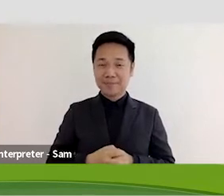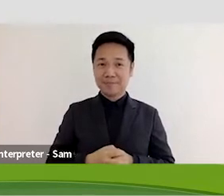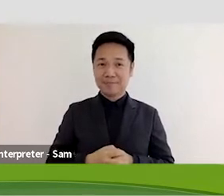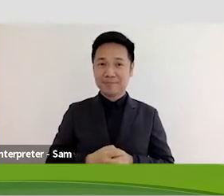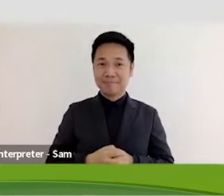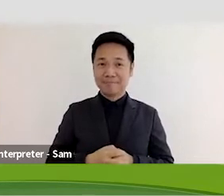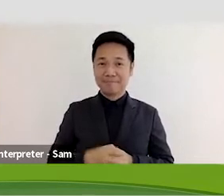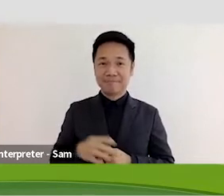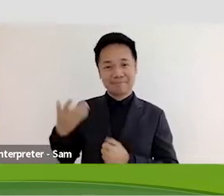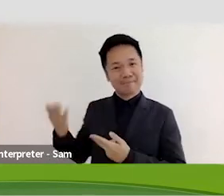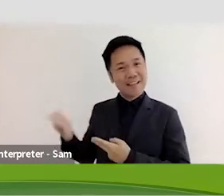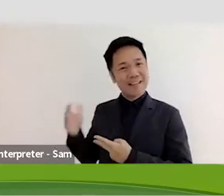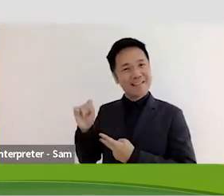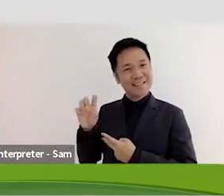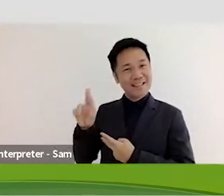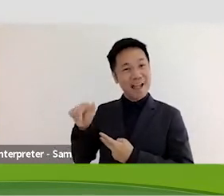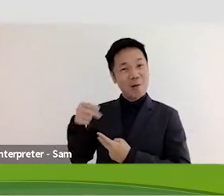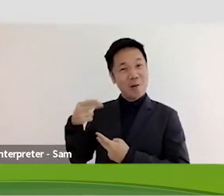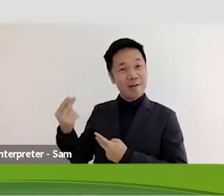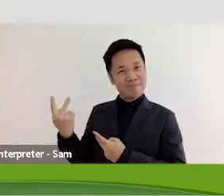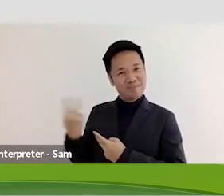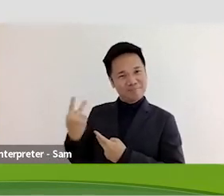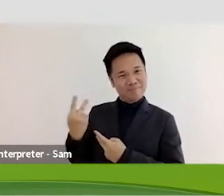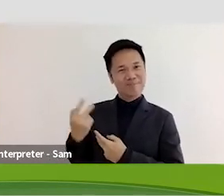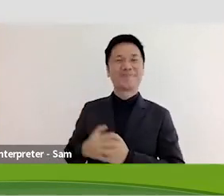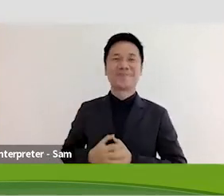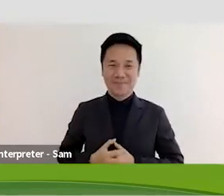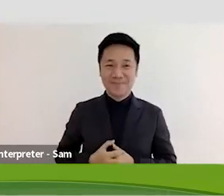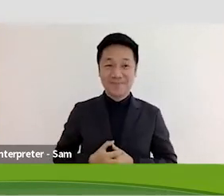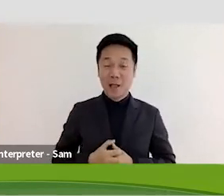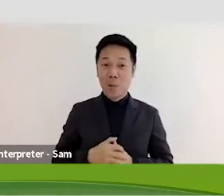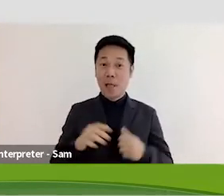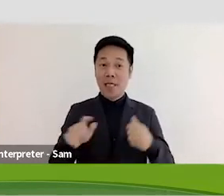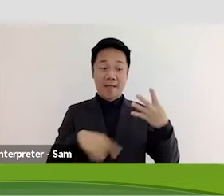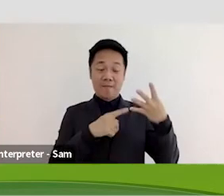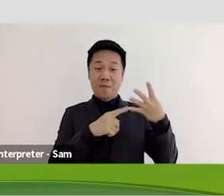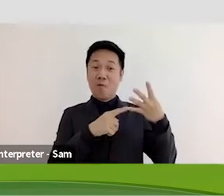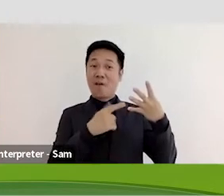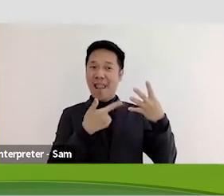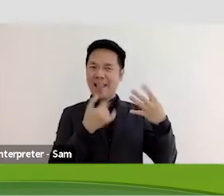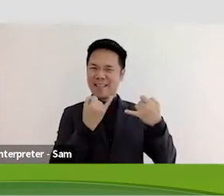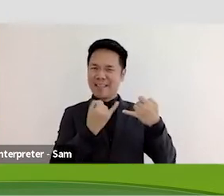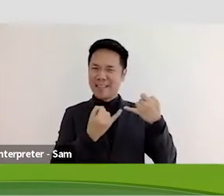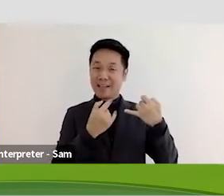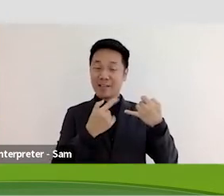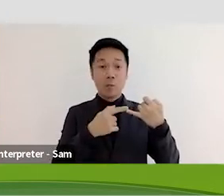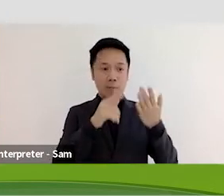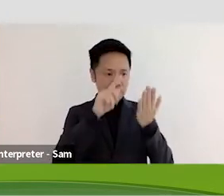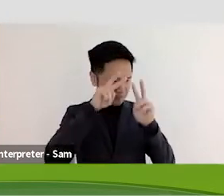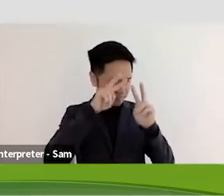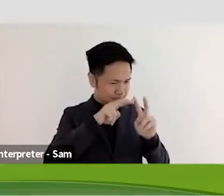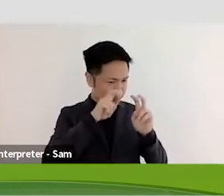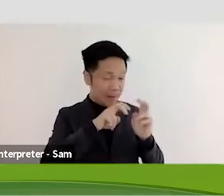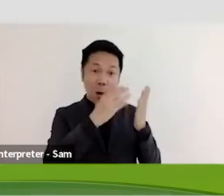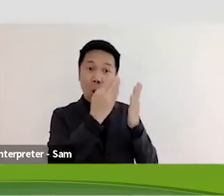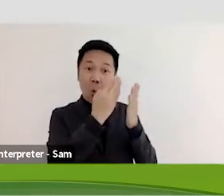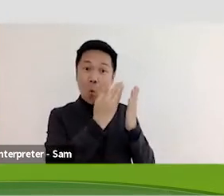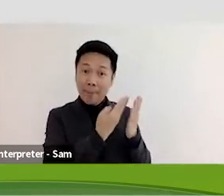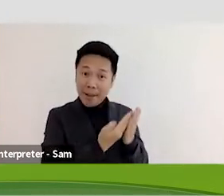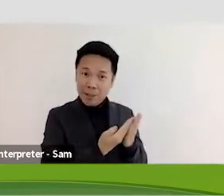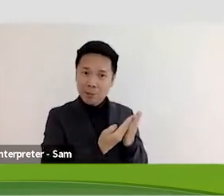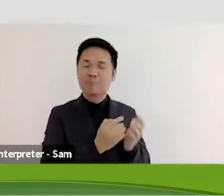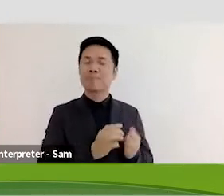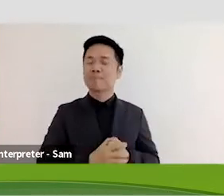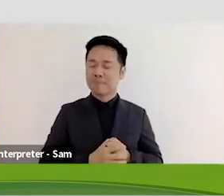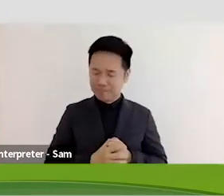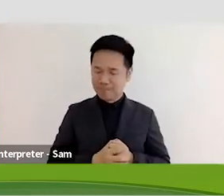colleague, Sarah, I am pleased to welcome you to the fourth and final session that will review the recommendations by session and will